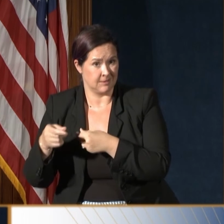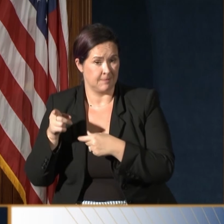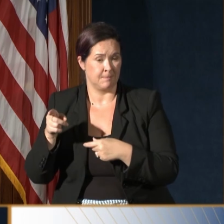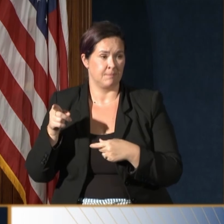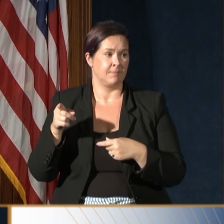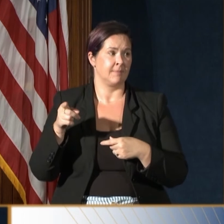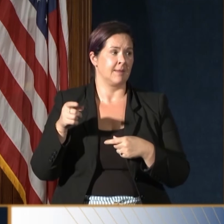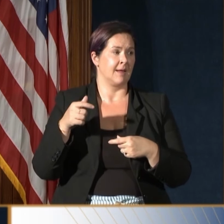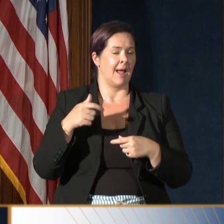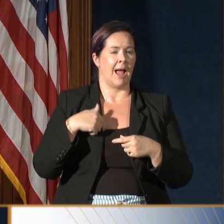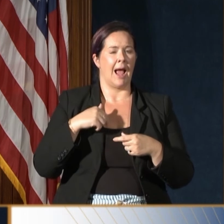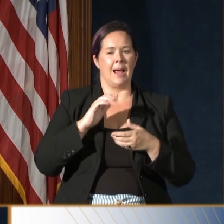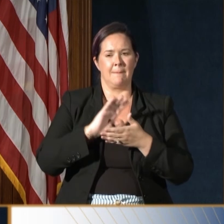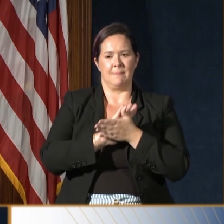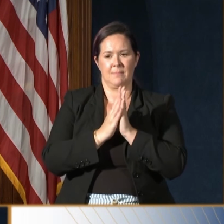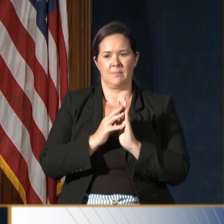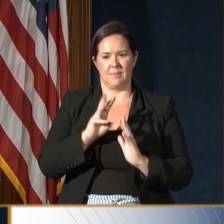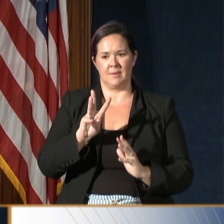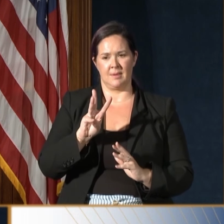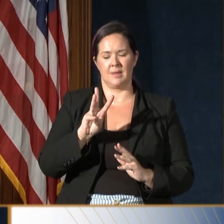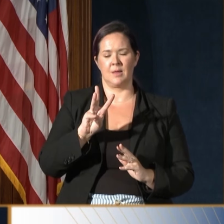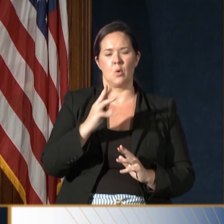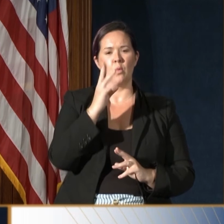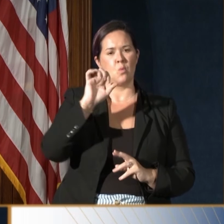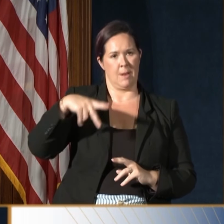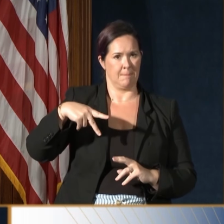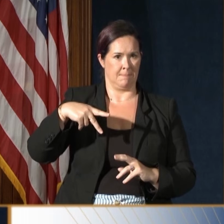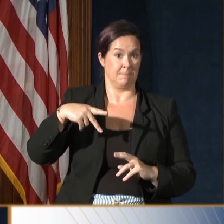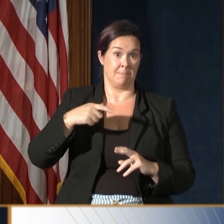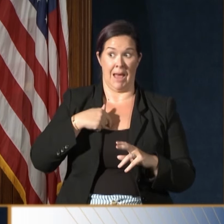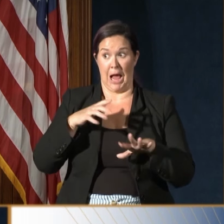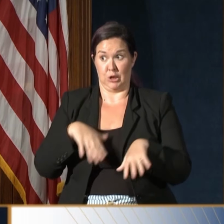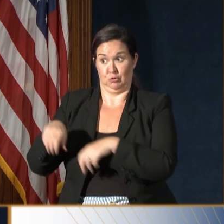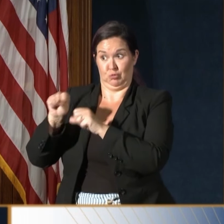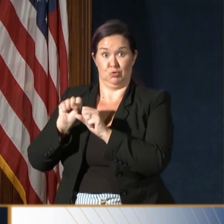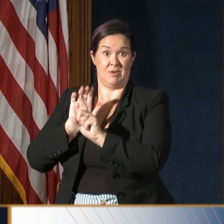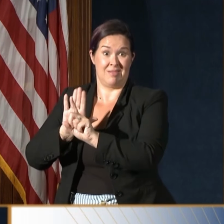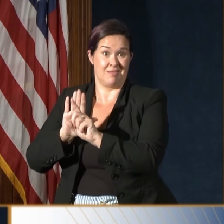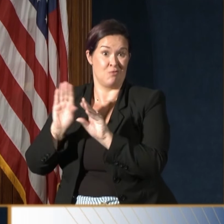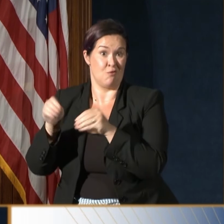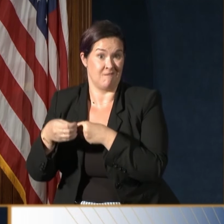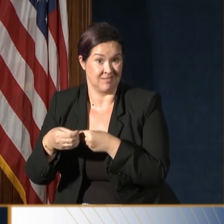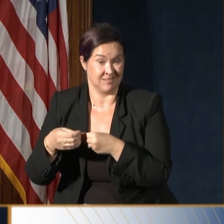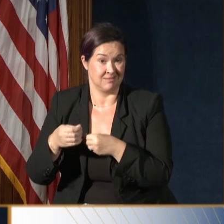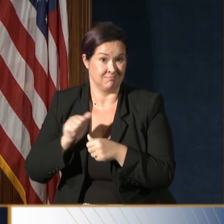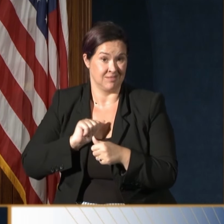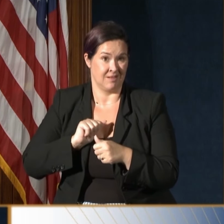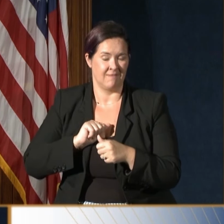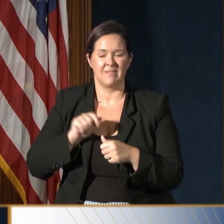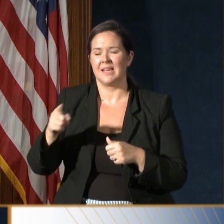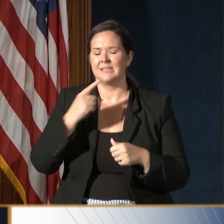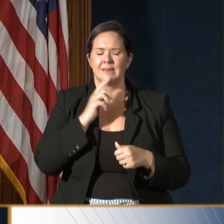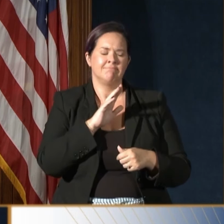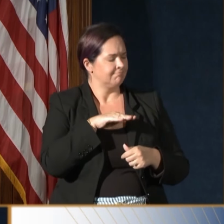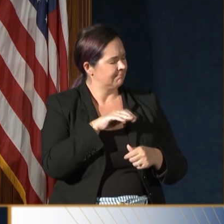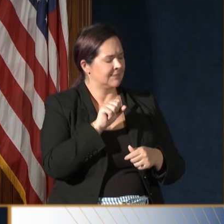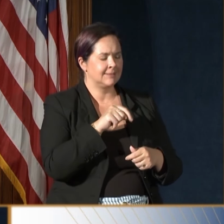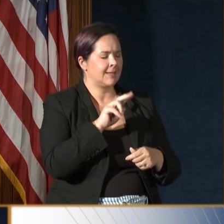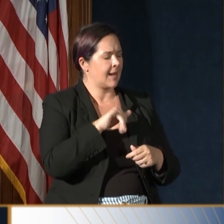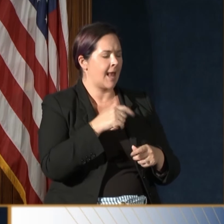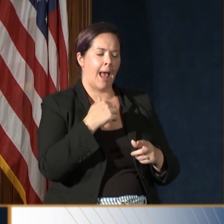I became at some point in time, and as a matter of fact, took that same office. And he said, Steny, I'm going to leave the